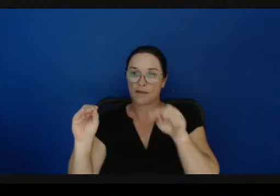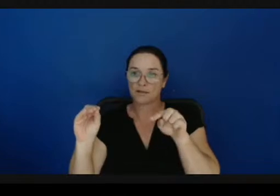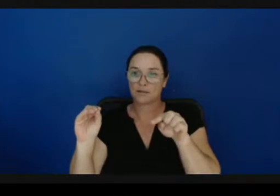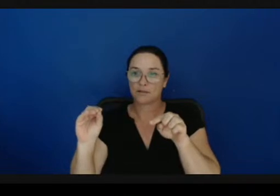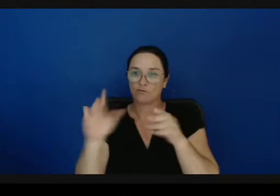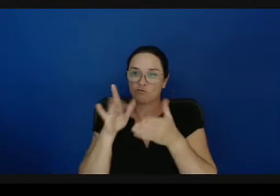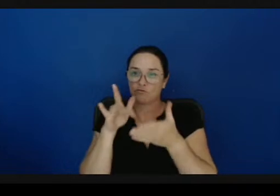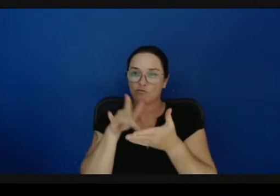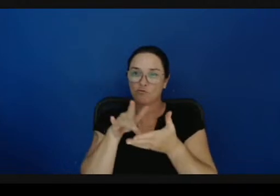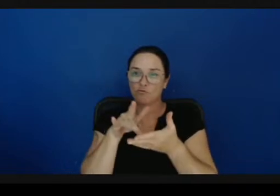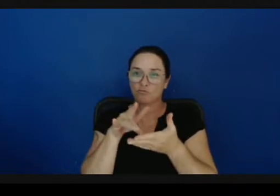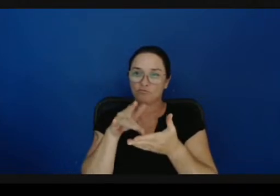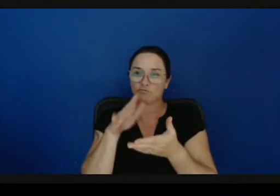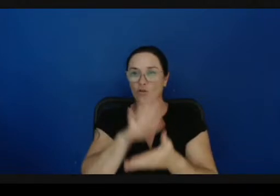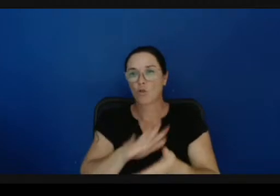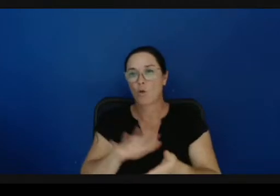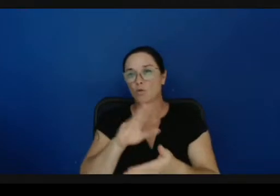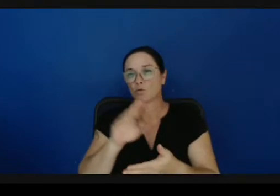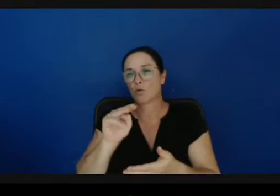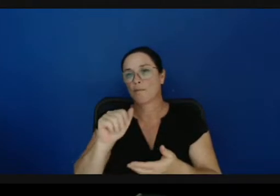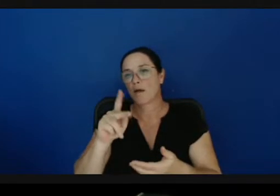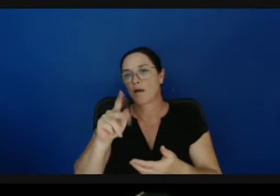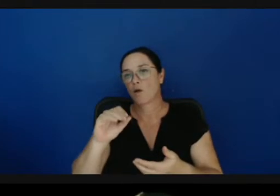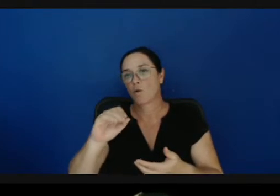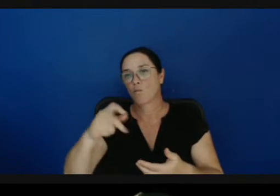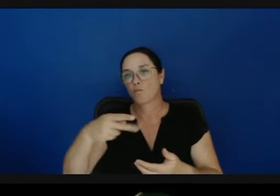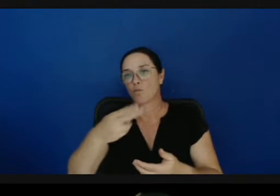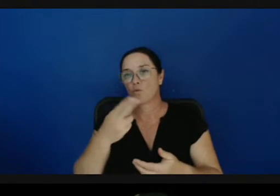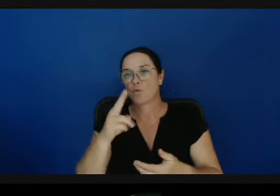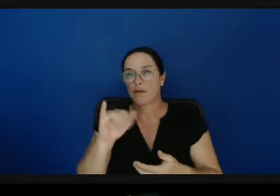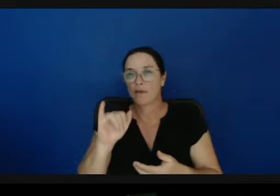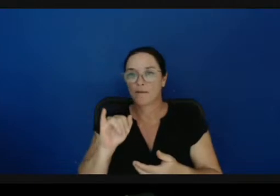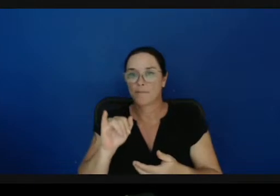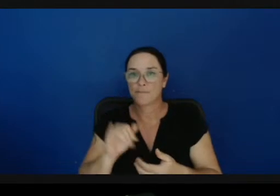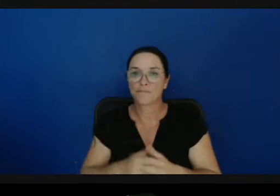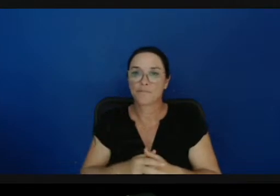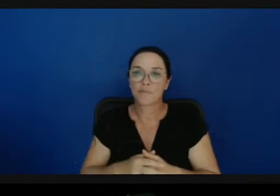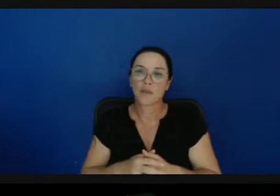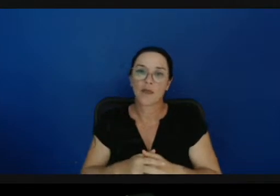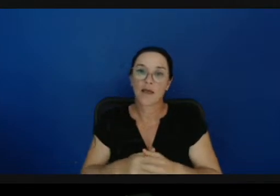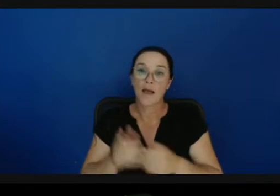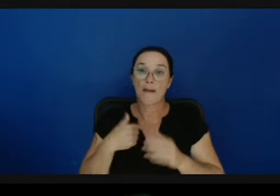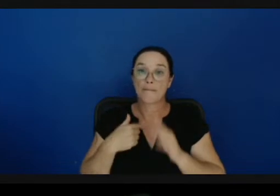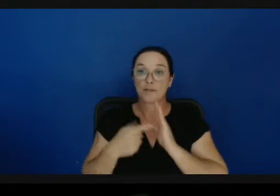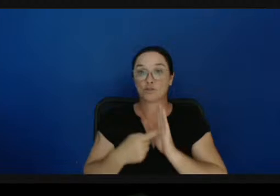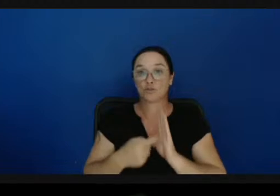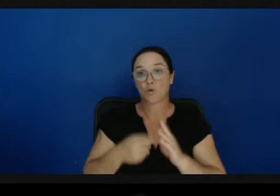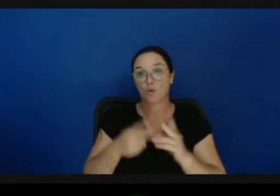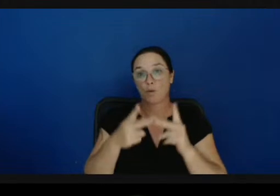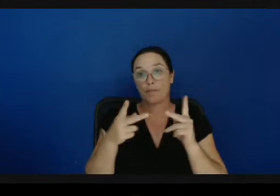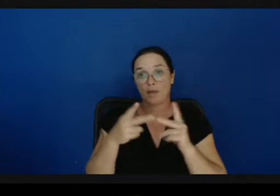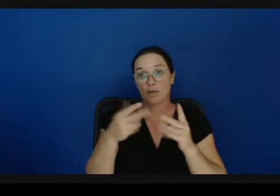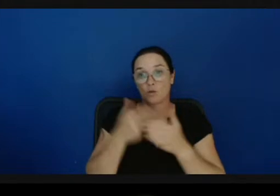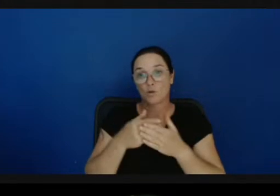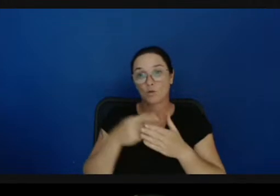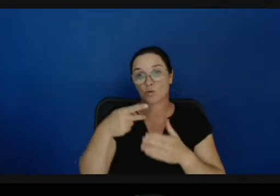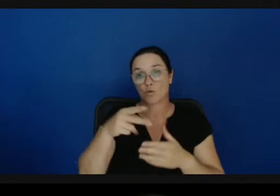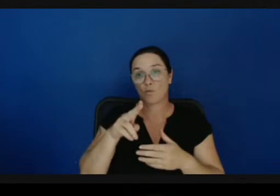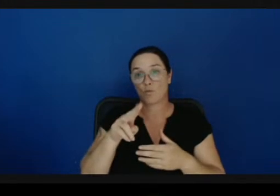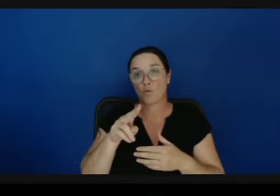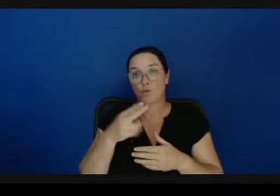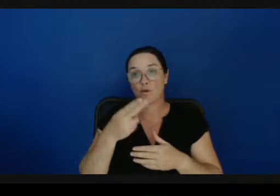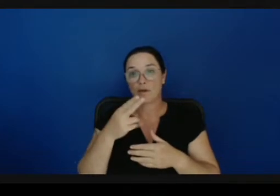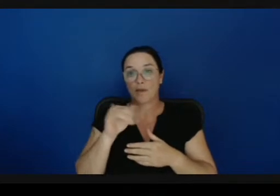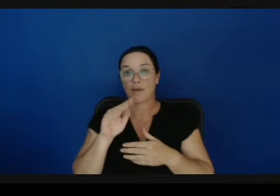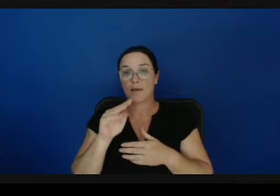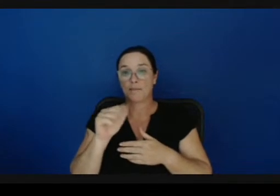our stations actually are, right? So I will show you guys a station at Puhimau up here near the bend, where we've seen the original